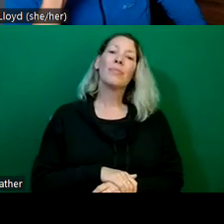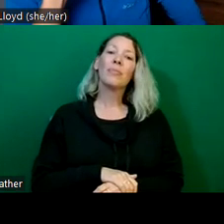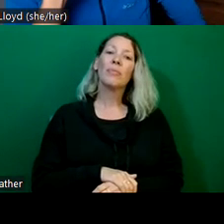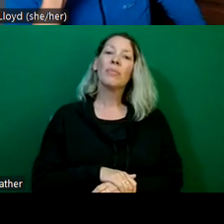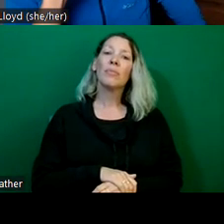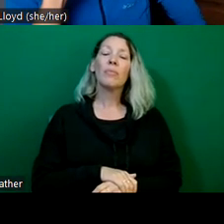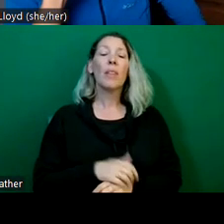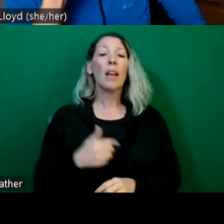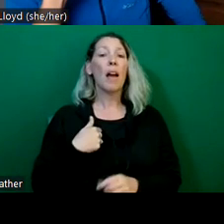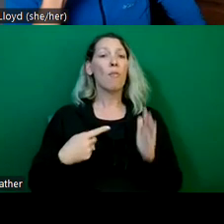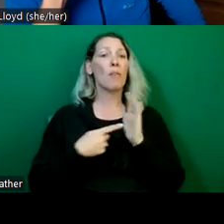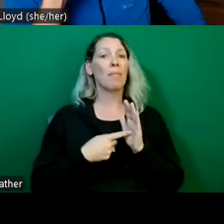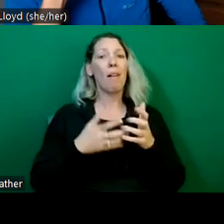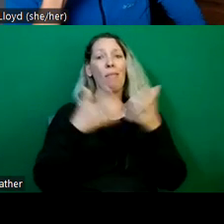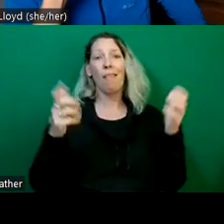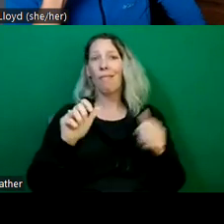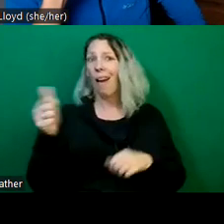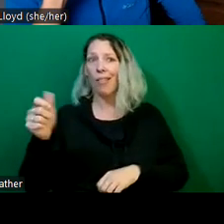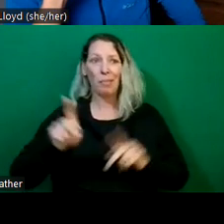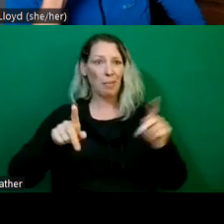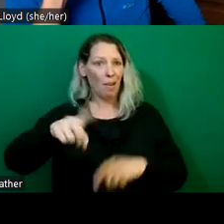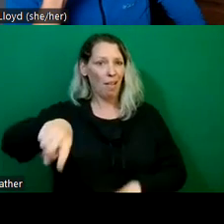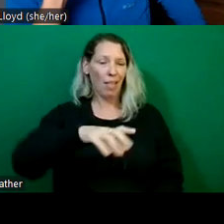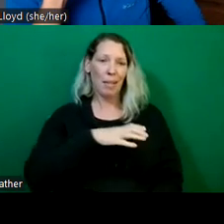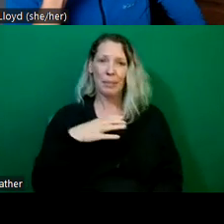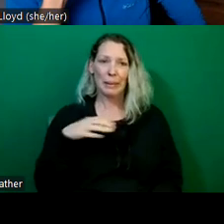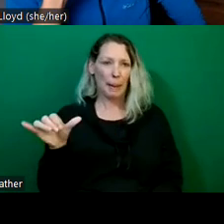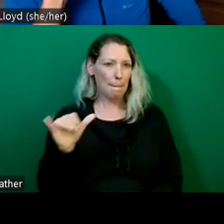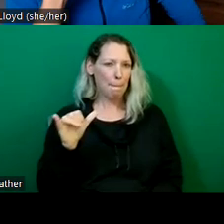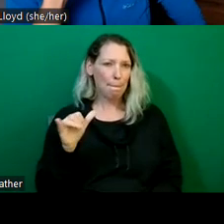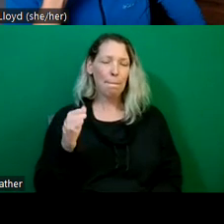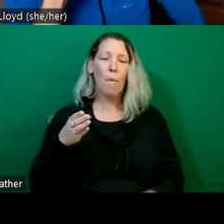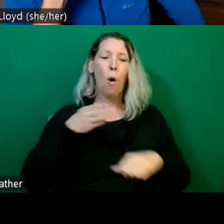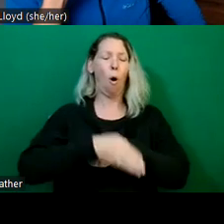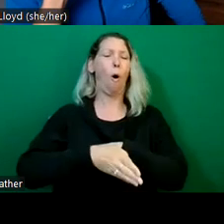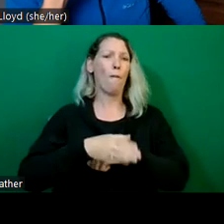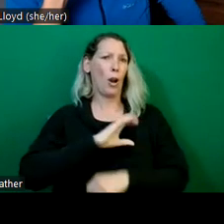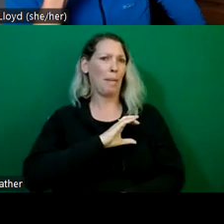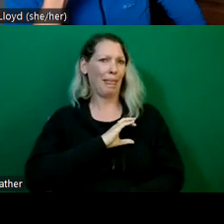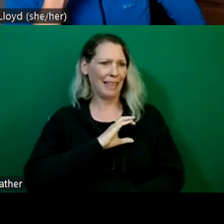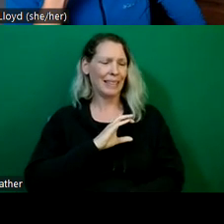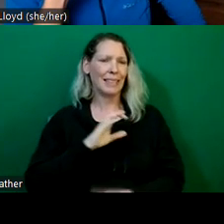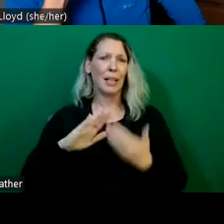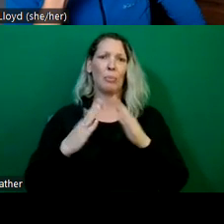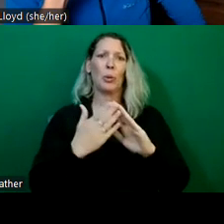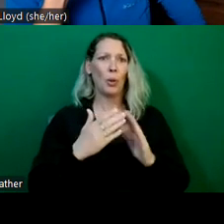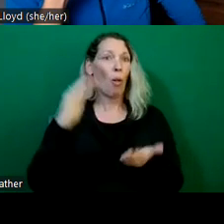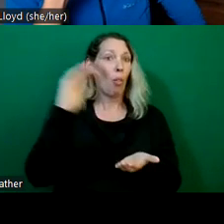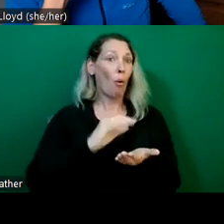I represent, like a lot of other people in the commission, the over-policed communities as well. Low